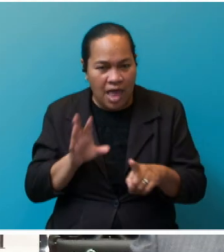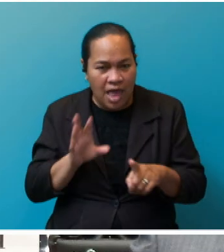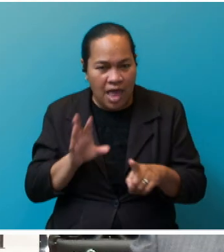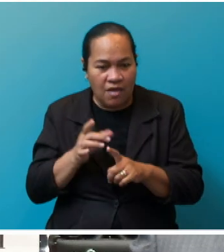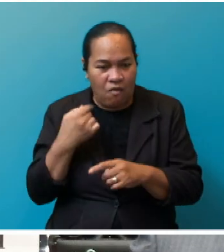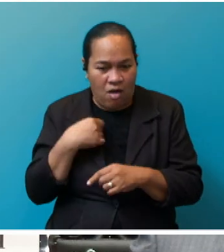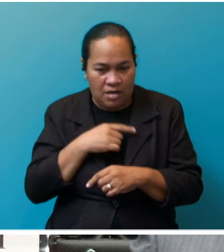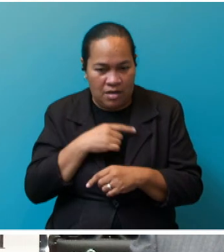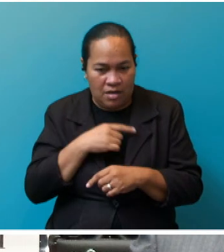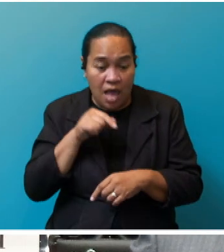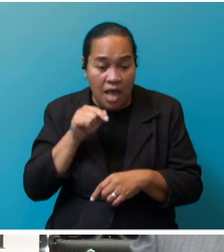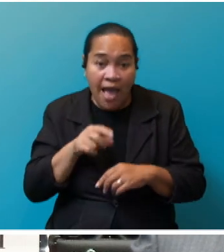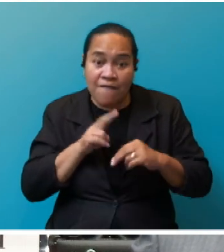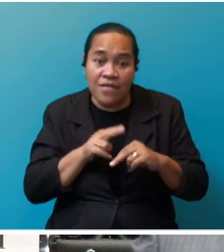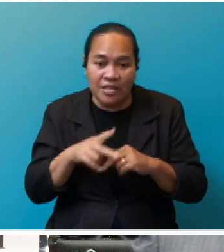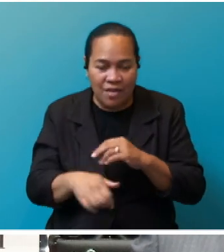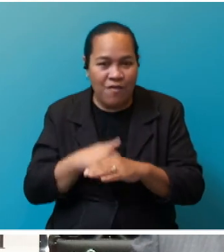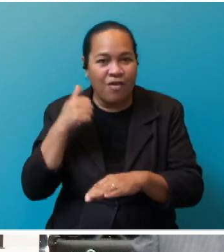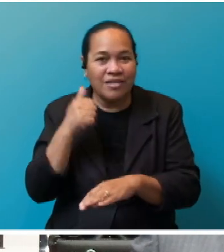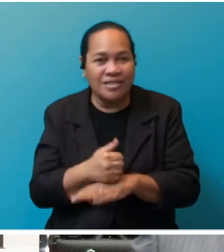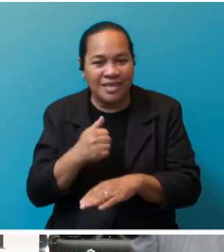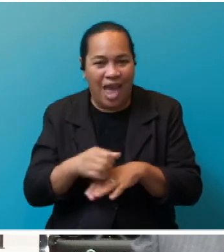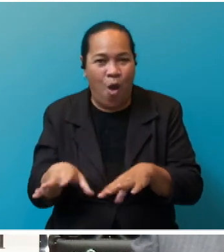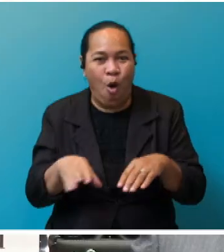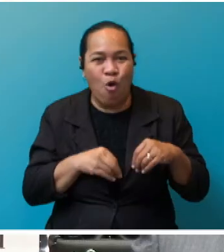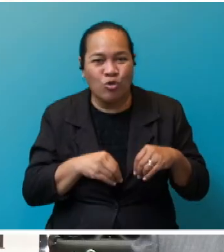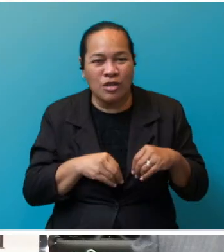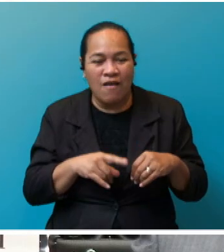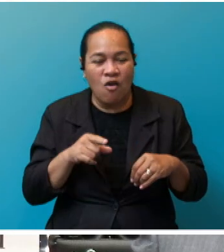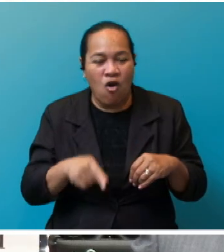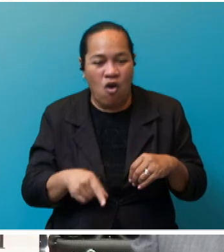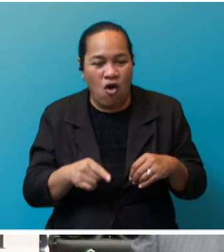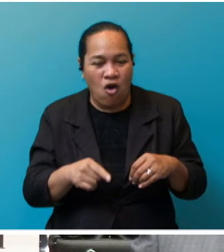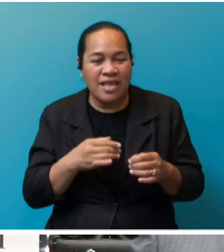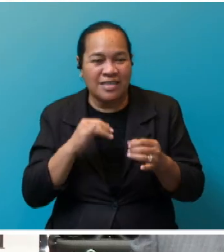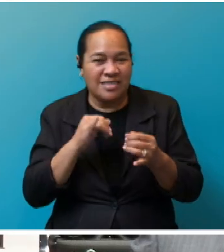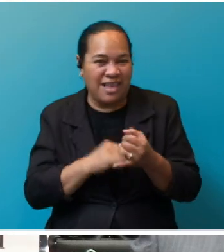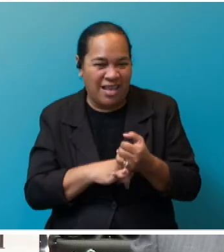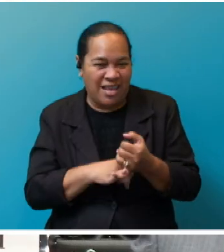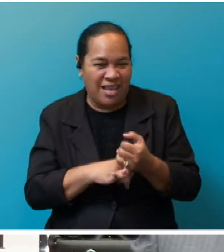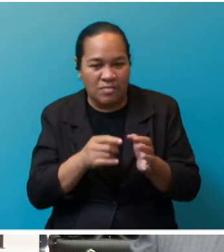is the founding member and host country of the SPTO Secretariat.